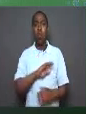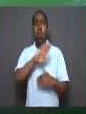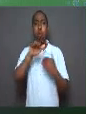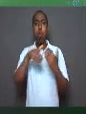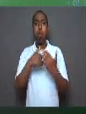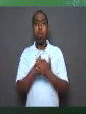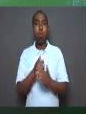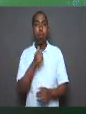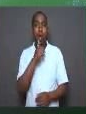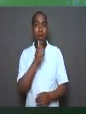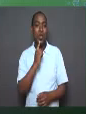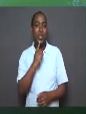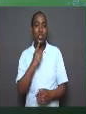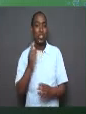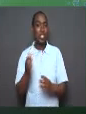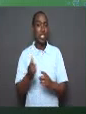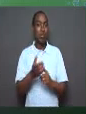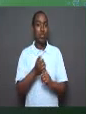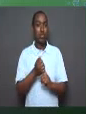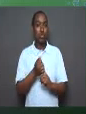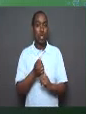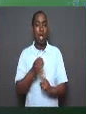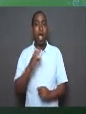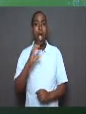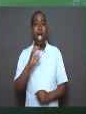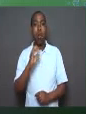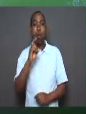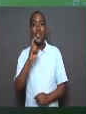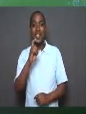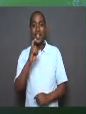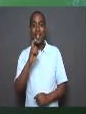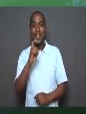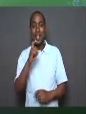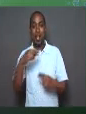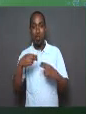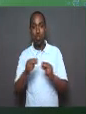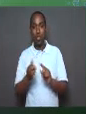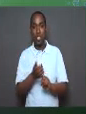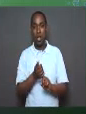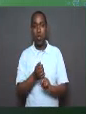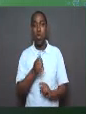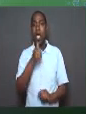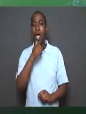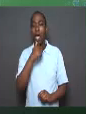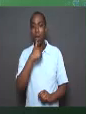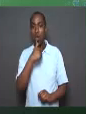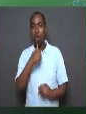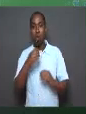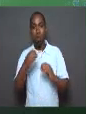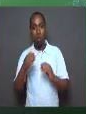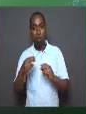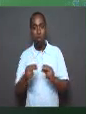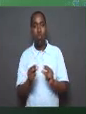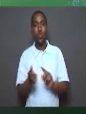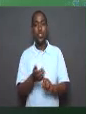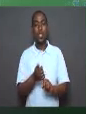amino acids contain a carboxyl group, amino group, a